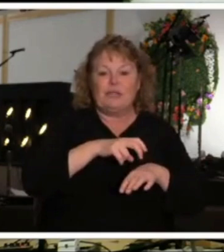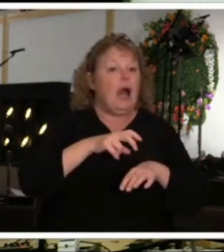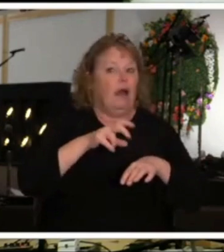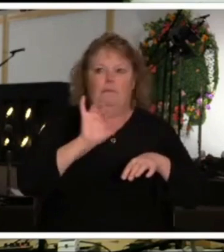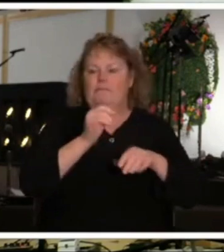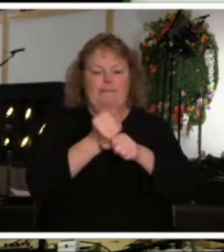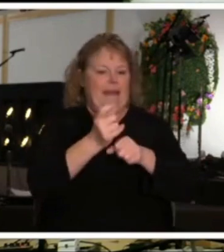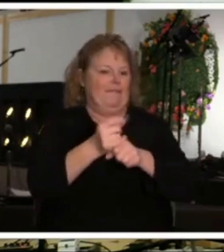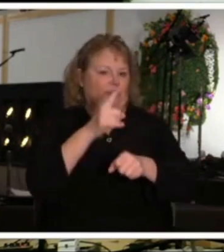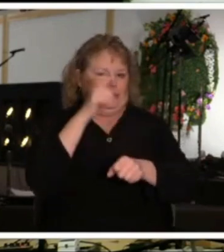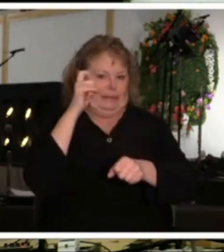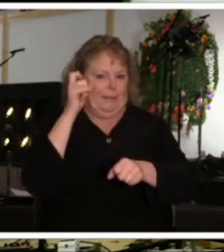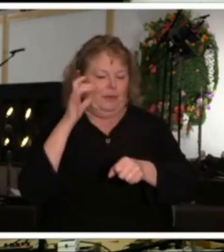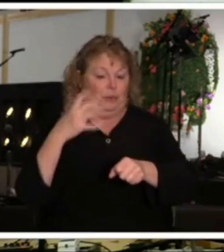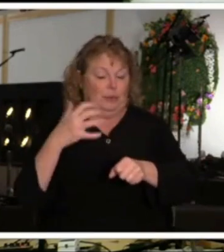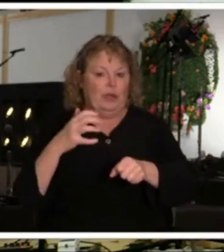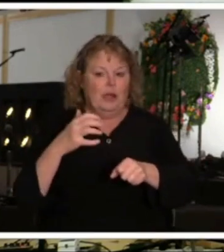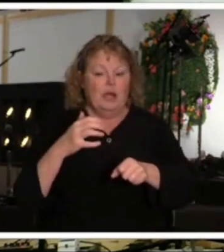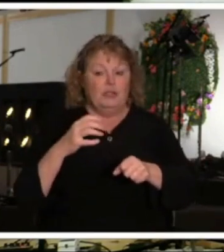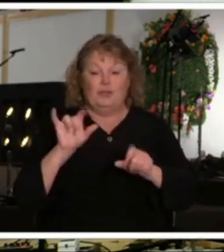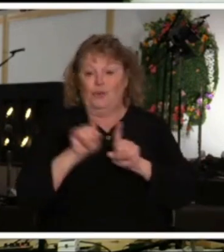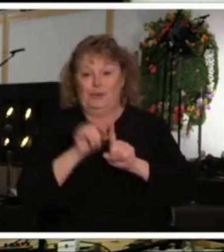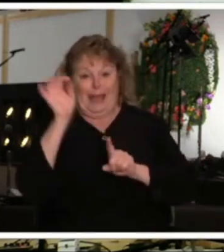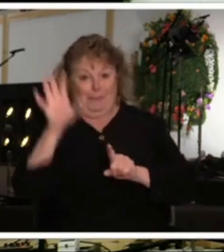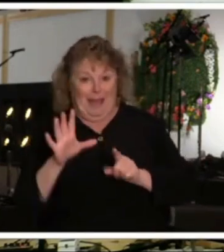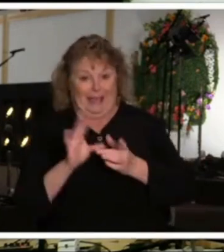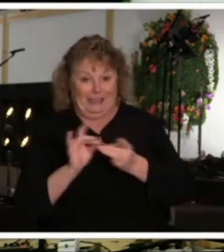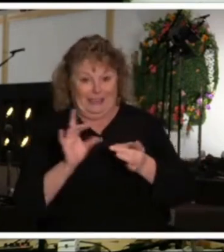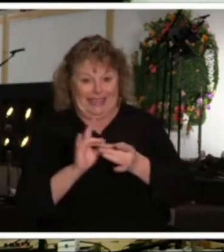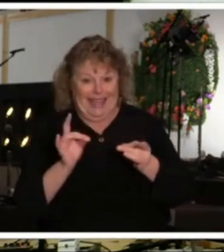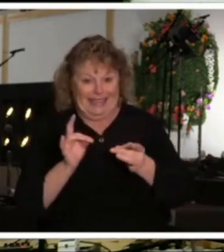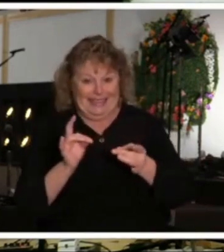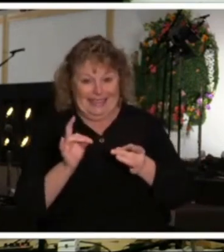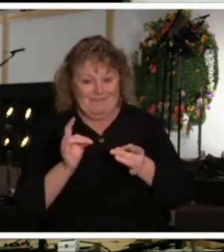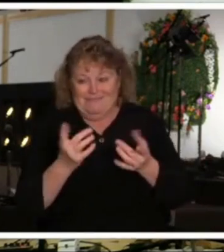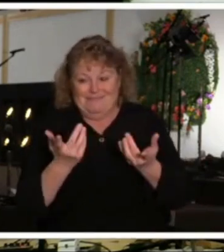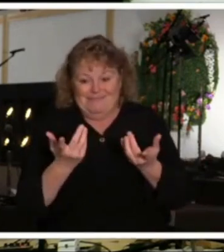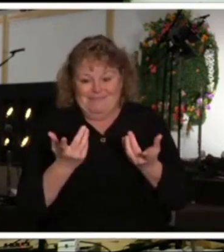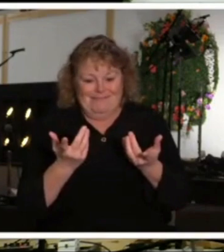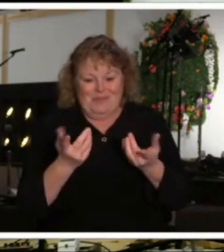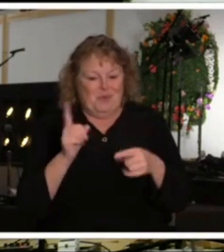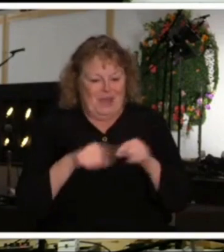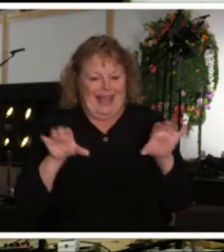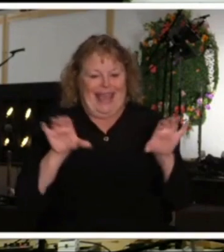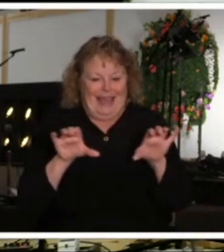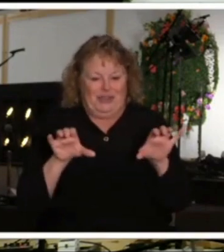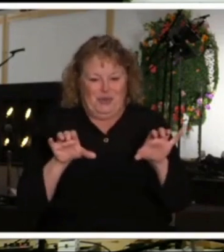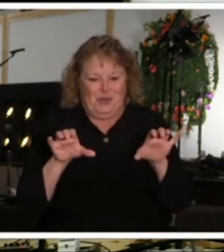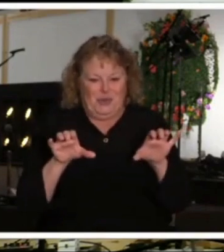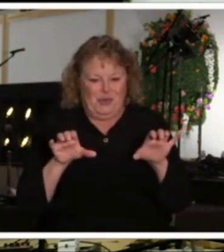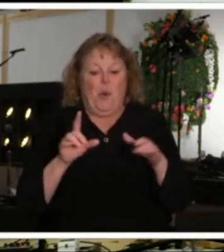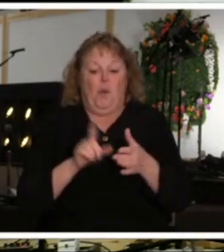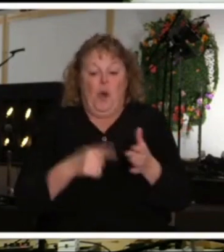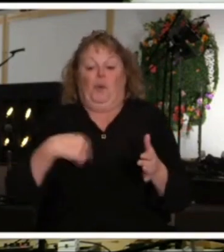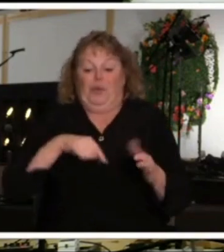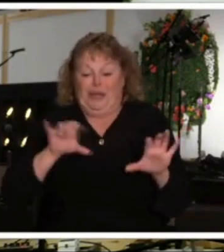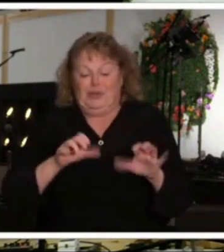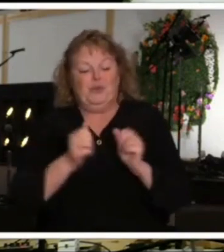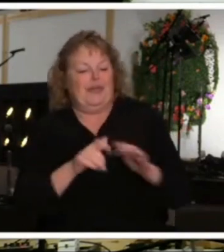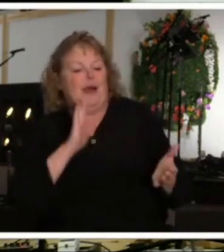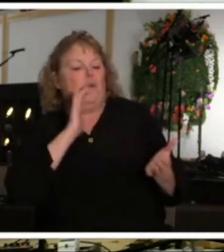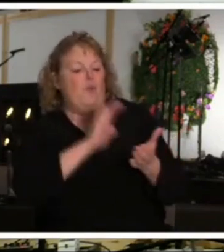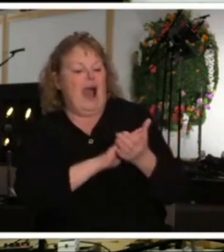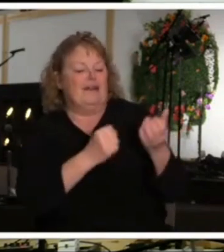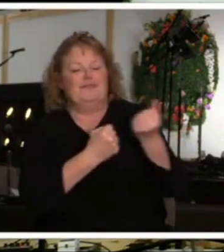does a great job with that. So as Pastor said, we cannot, just like he would say, we cannot do the things we do without our wives. And so I'm very grateful to her